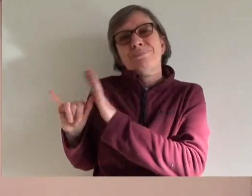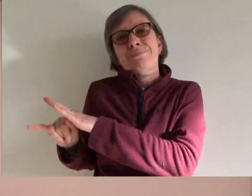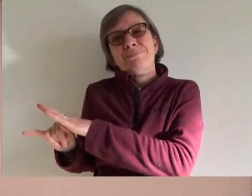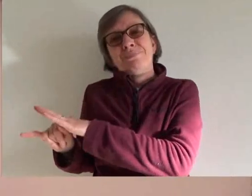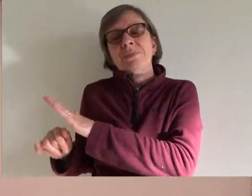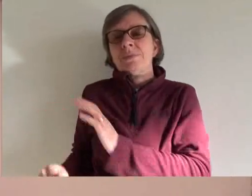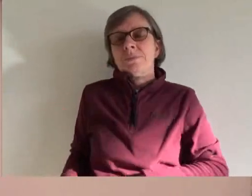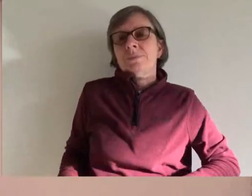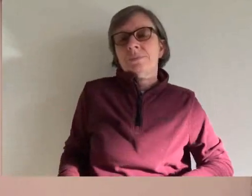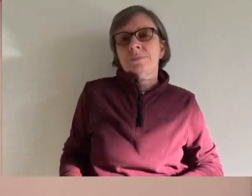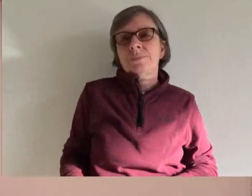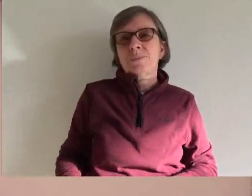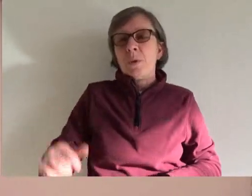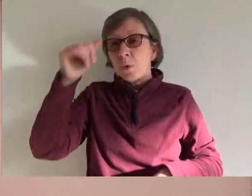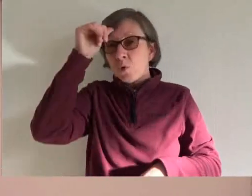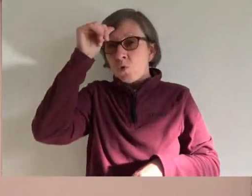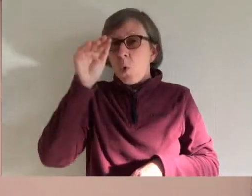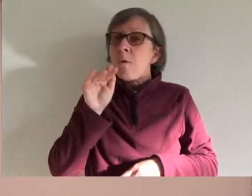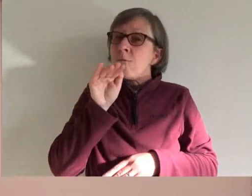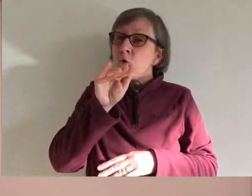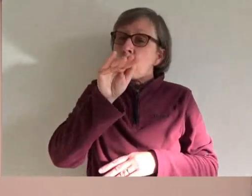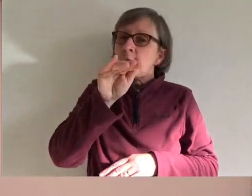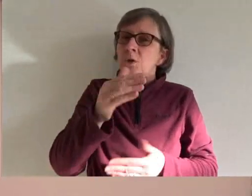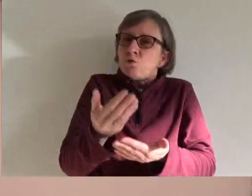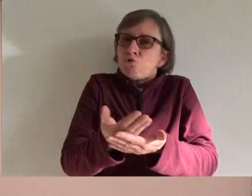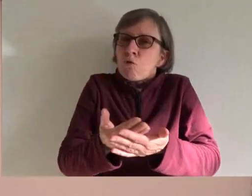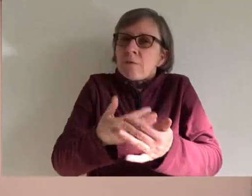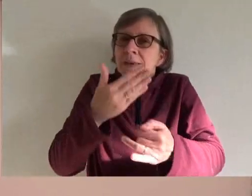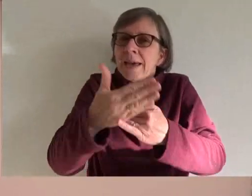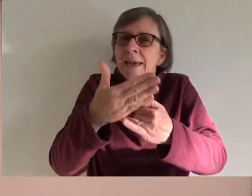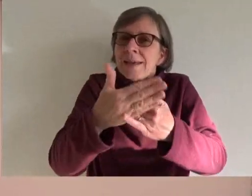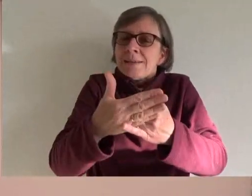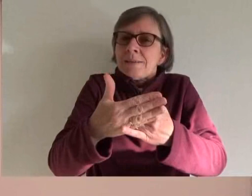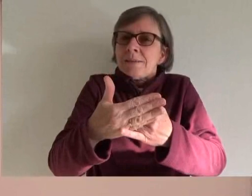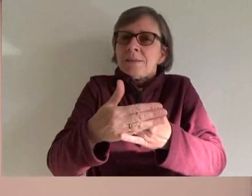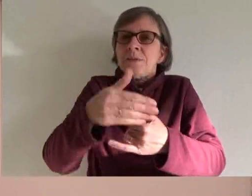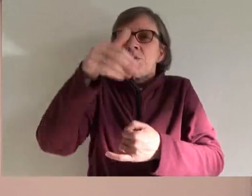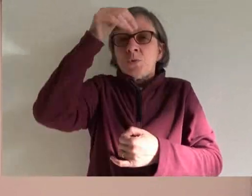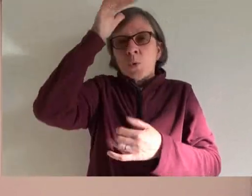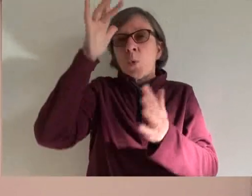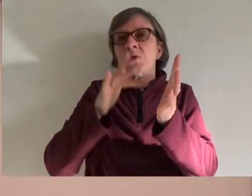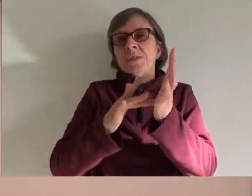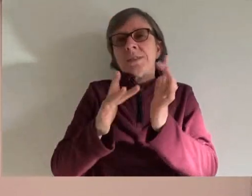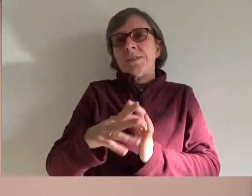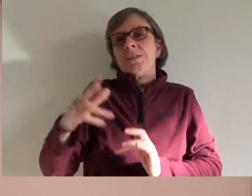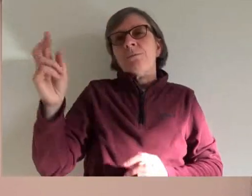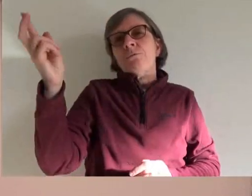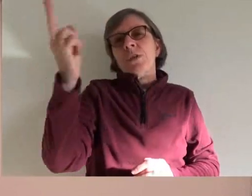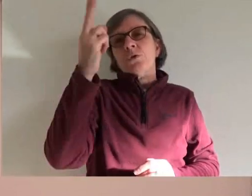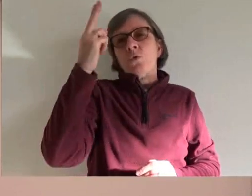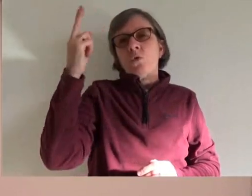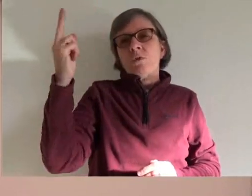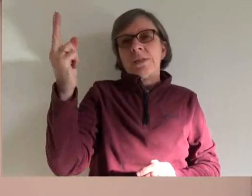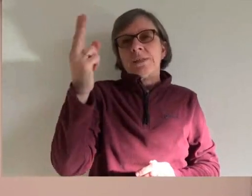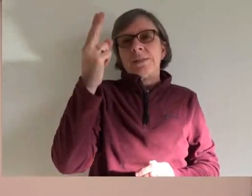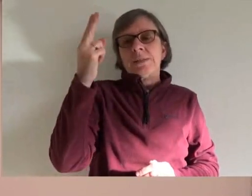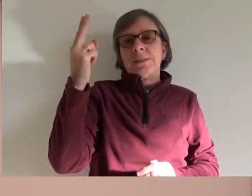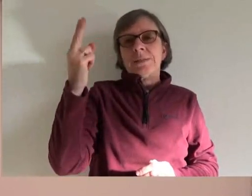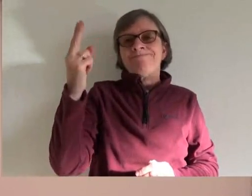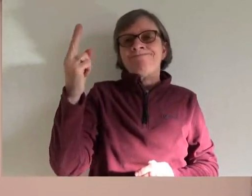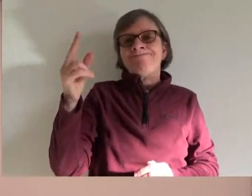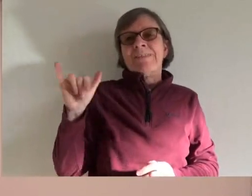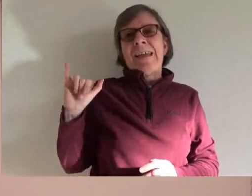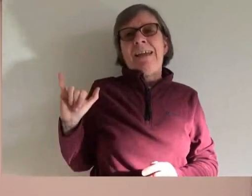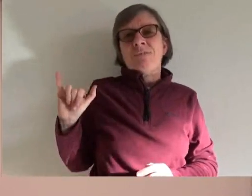But we know the end result of the story. We know that Jesus Christ is victorious. The enemy has